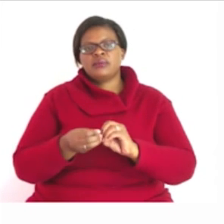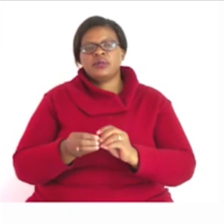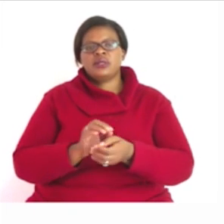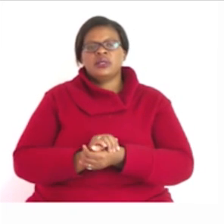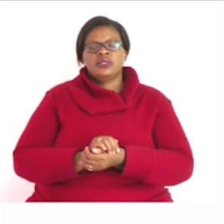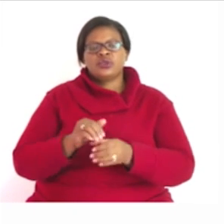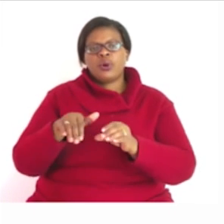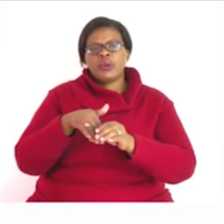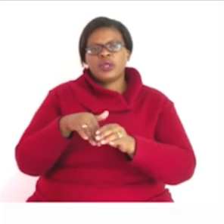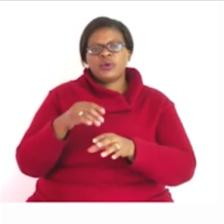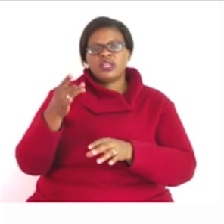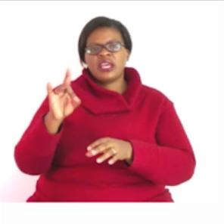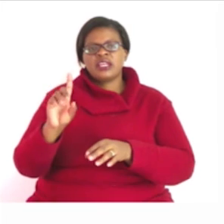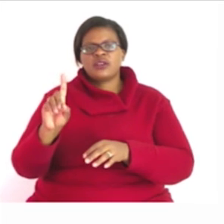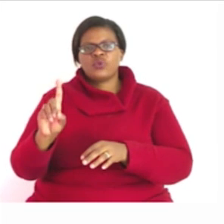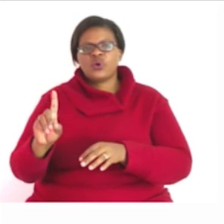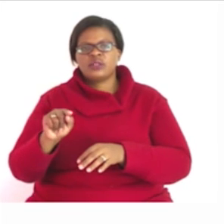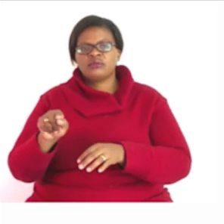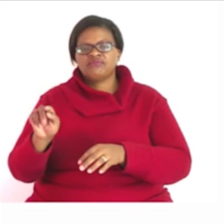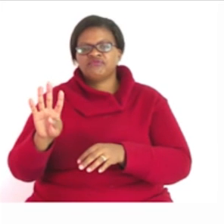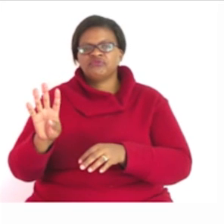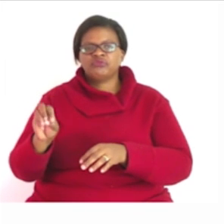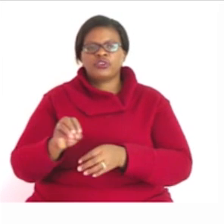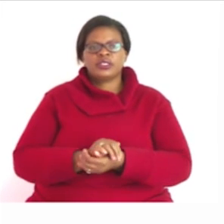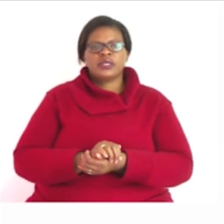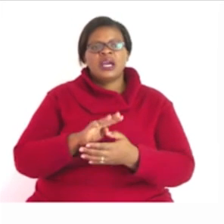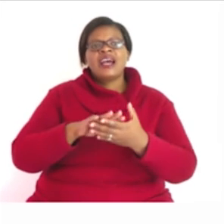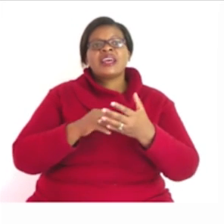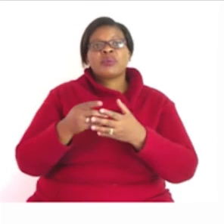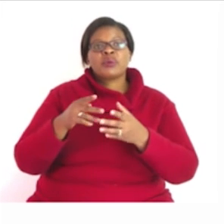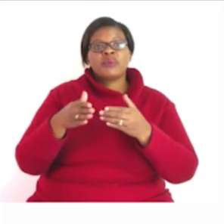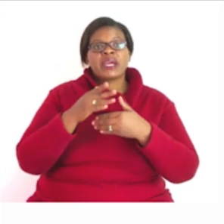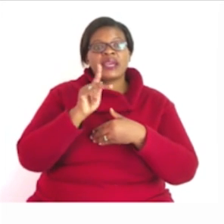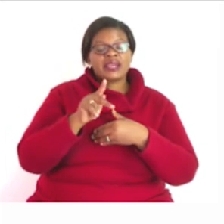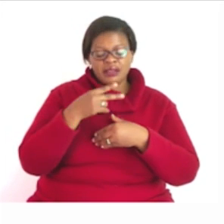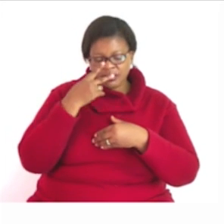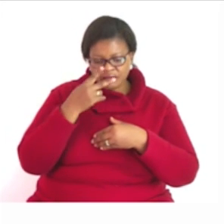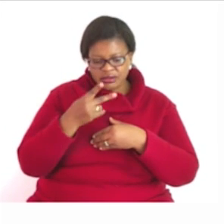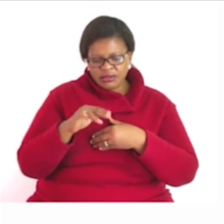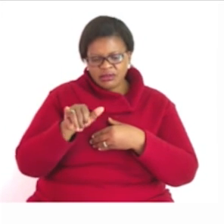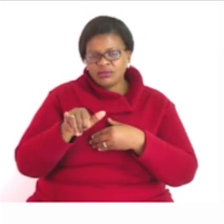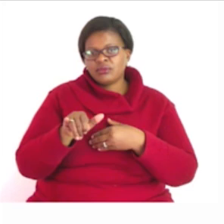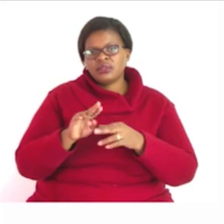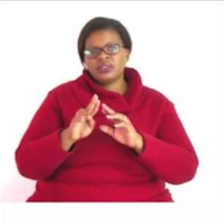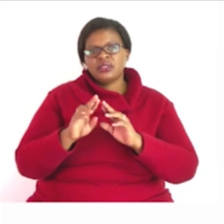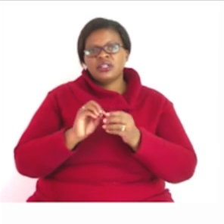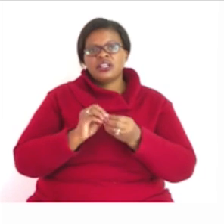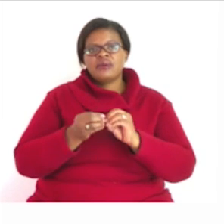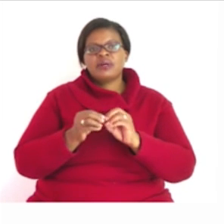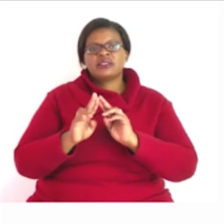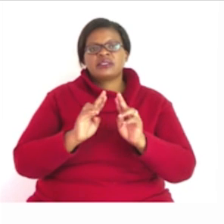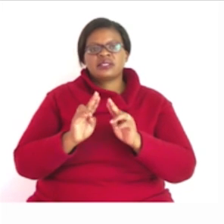do you think that is? So again, go back to your table and discover which number is that, which is the